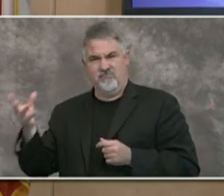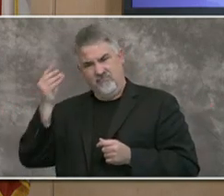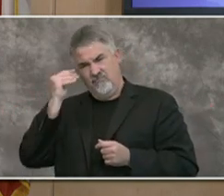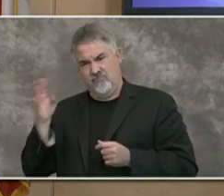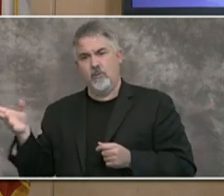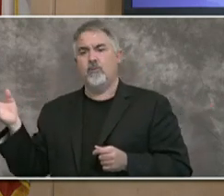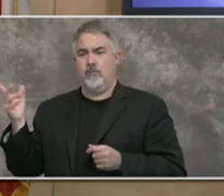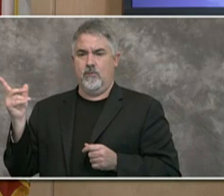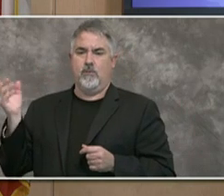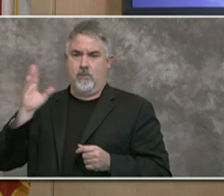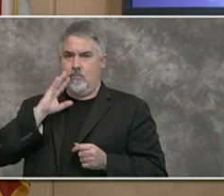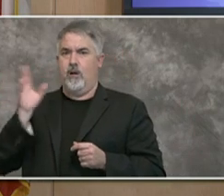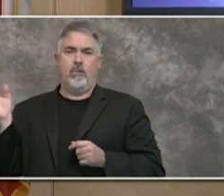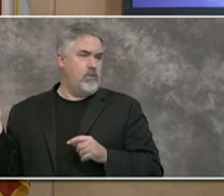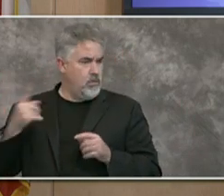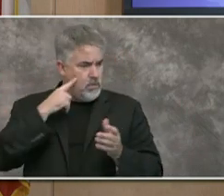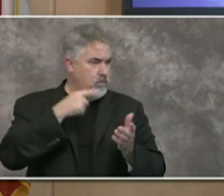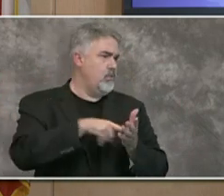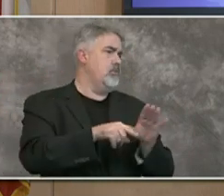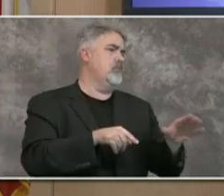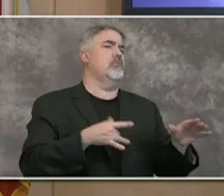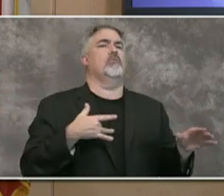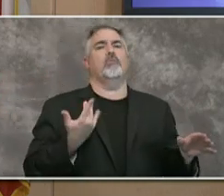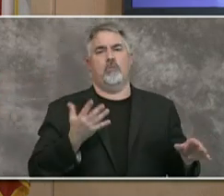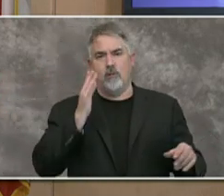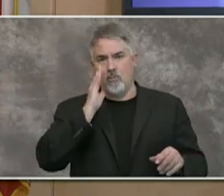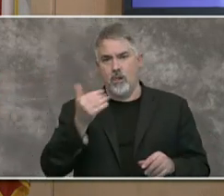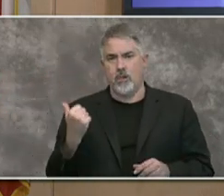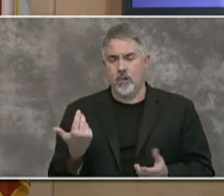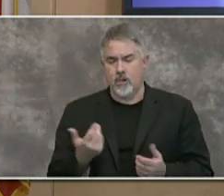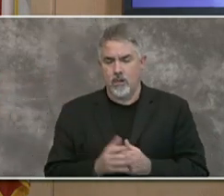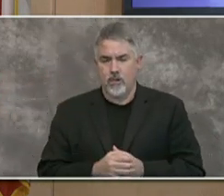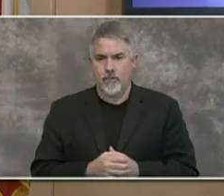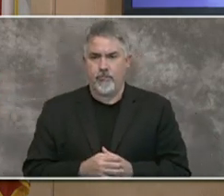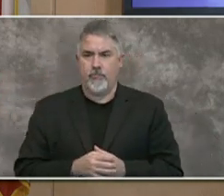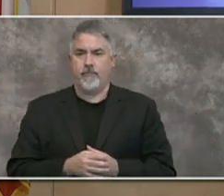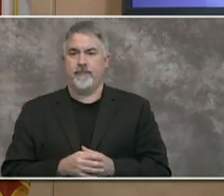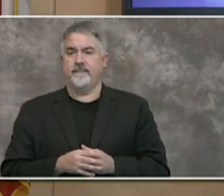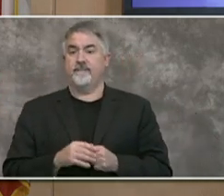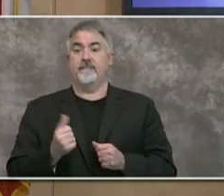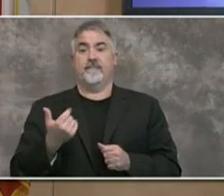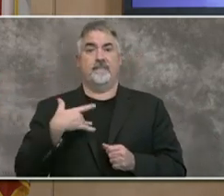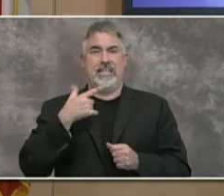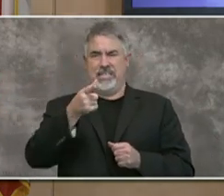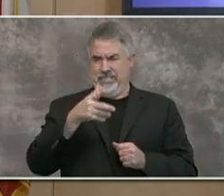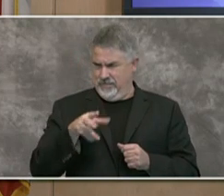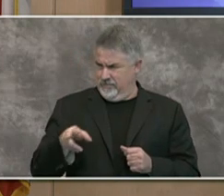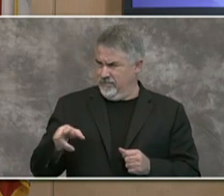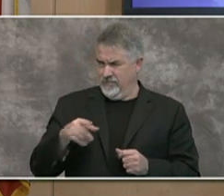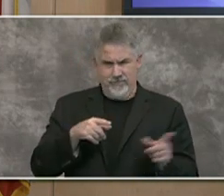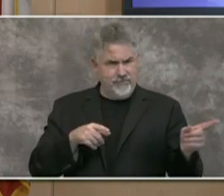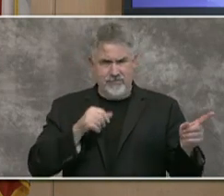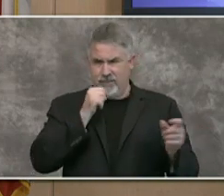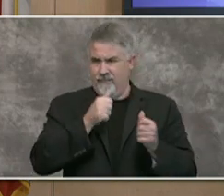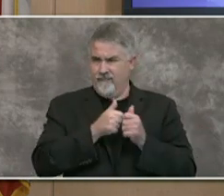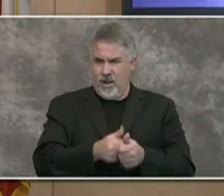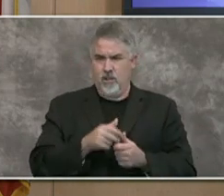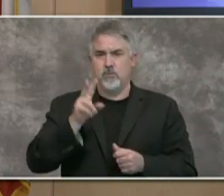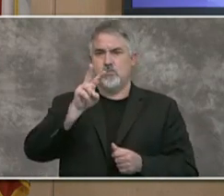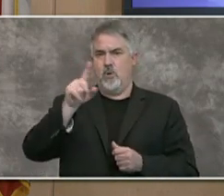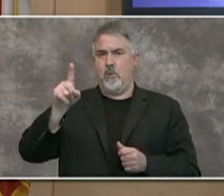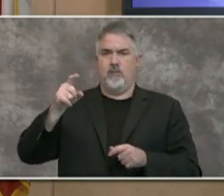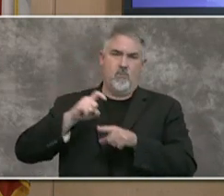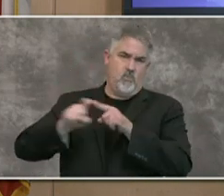211 and routed to the appropriate jurisdiction. So if there are public concerns about non-compliance with health orders, go to